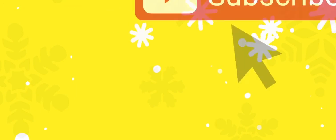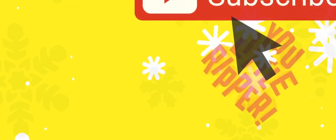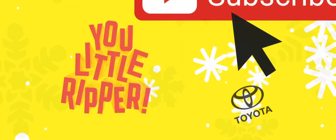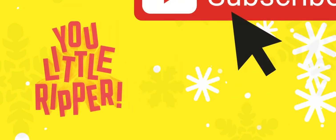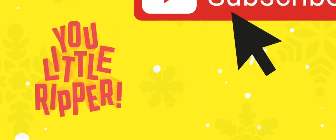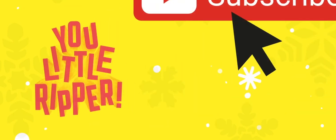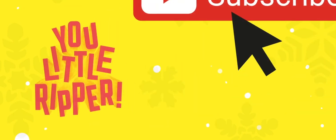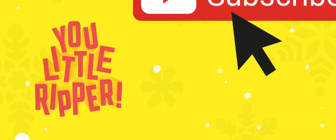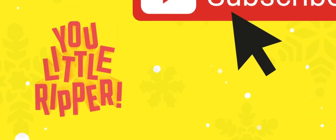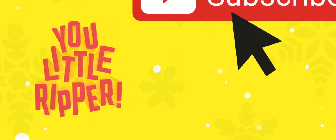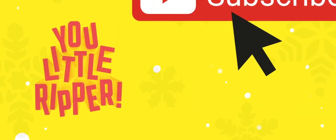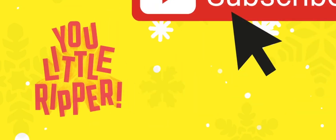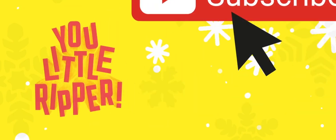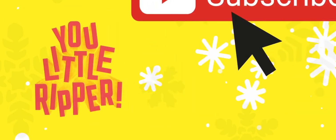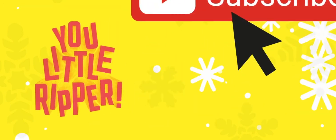Ripper.